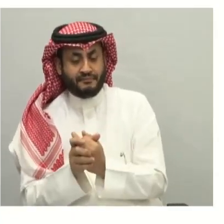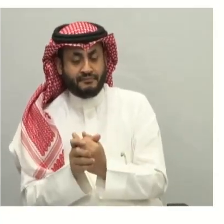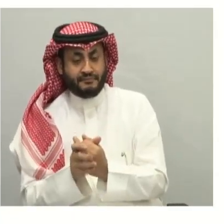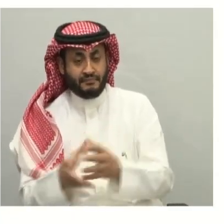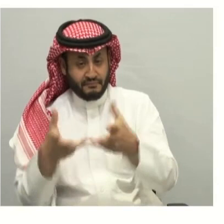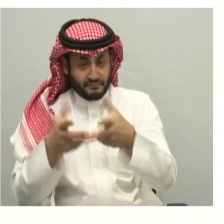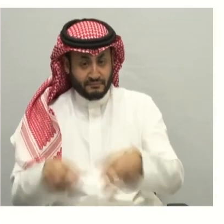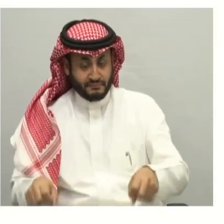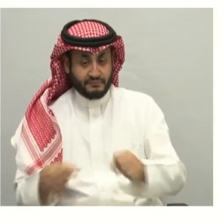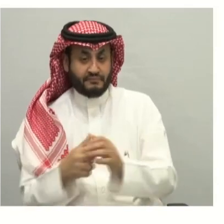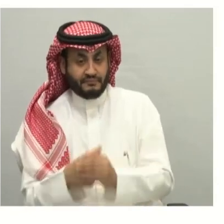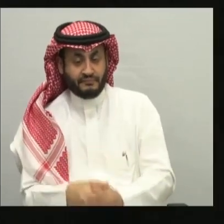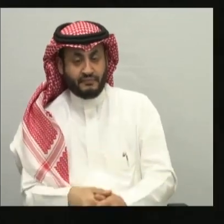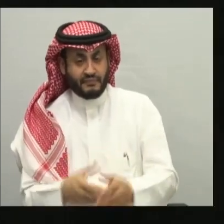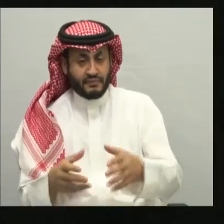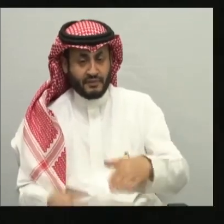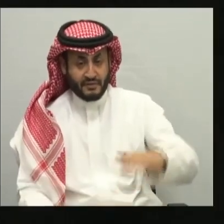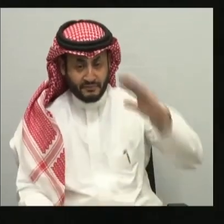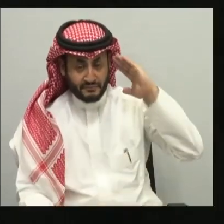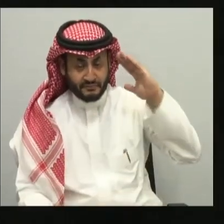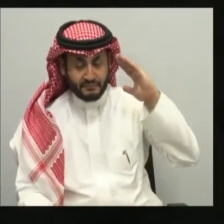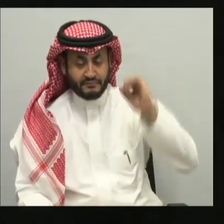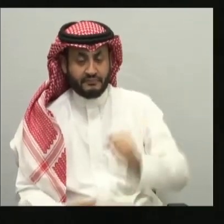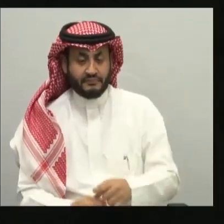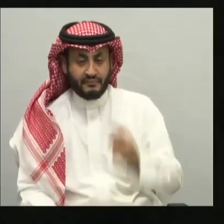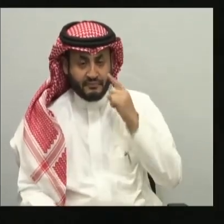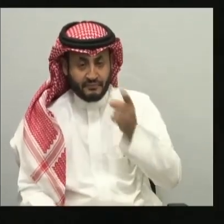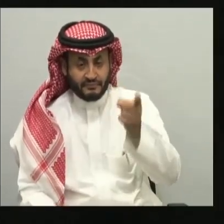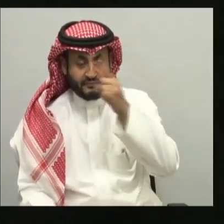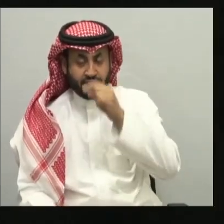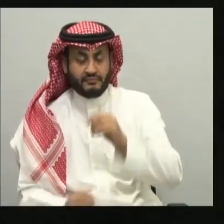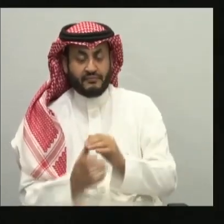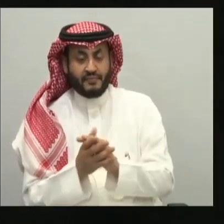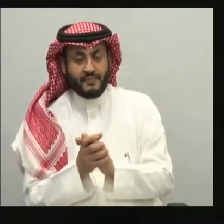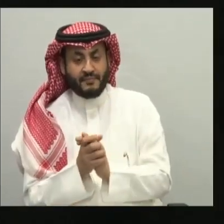And now we have reached the end of our lesson. Thank you very much for watching, and I'll see you next time.